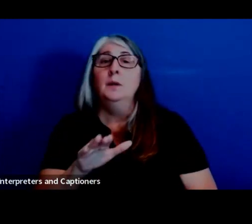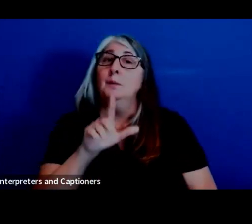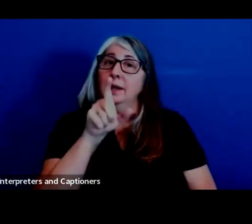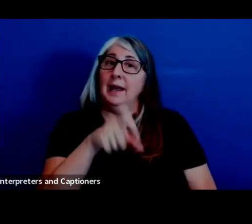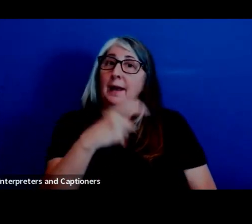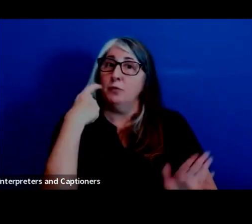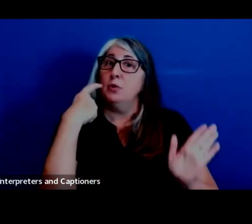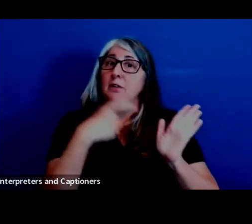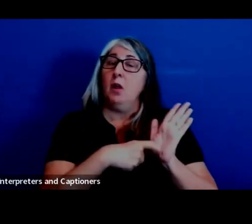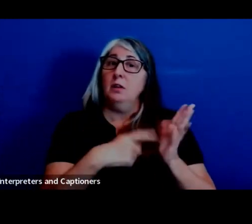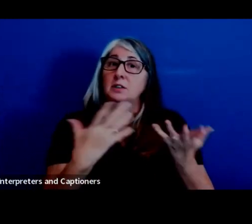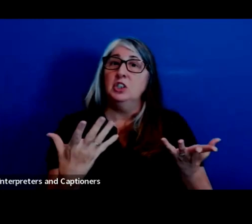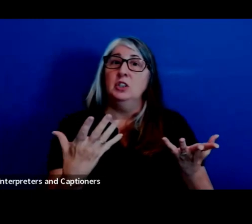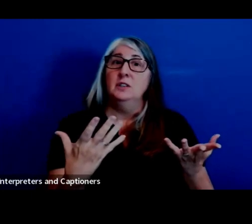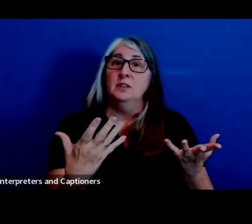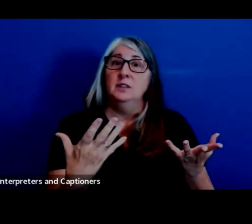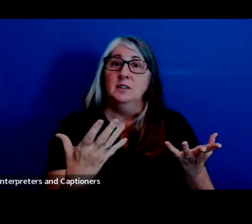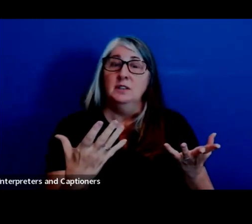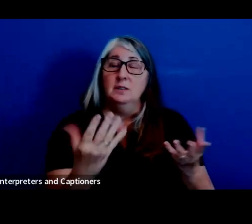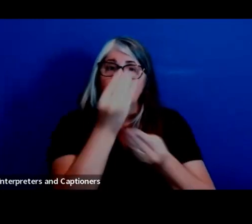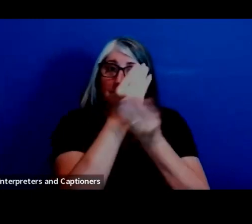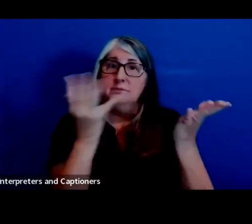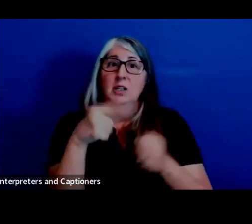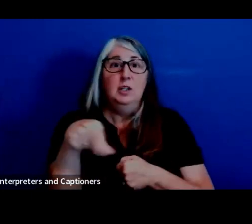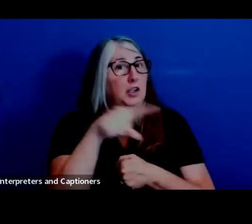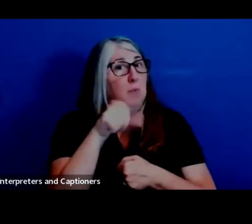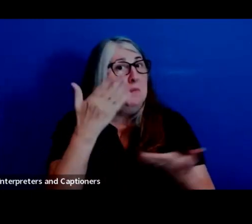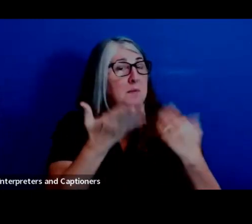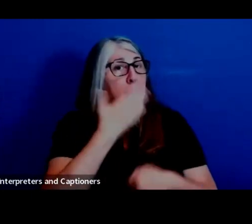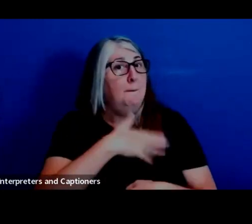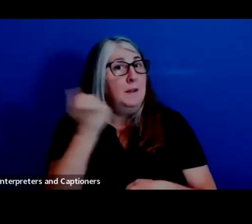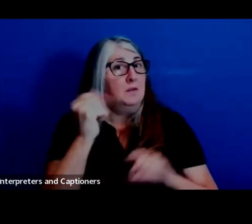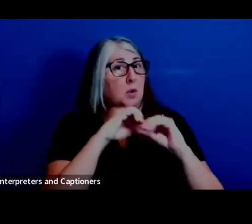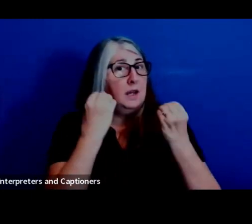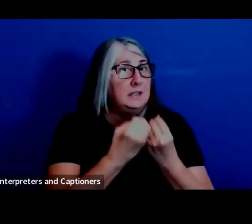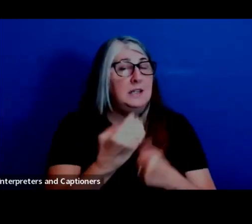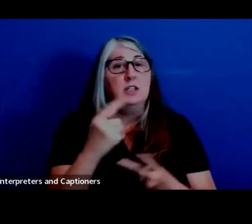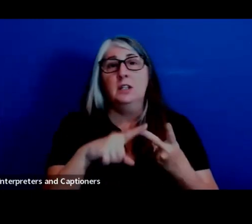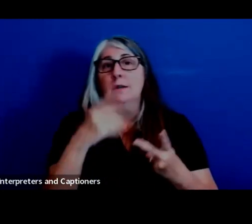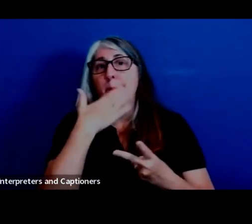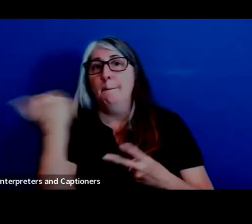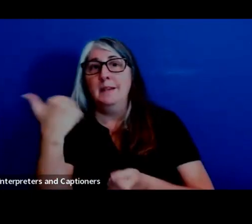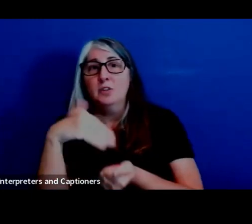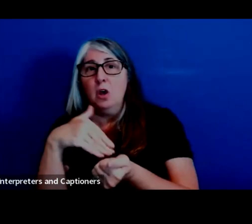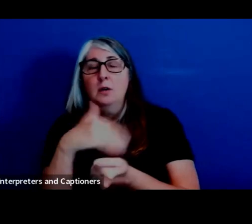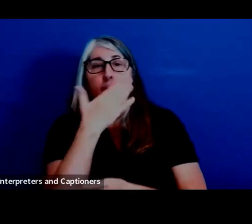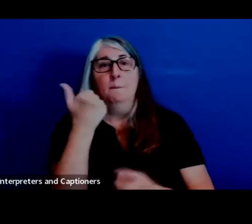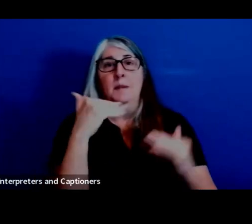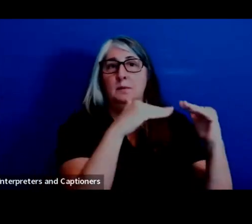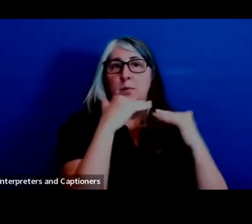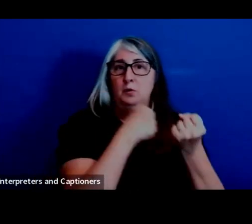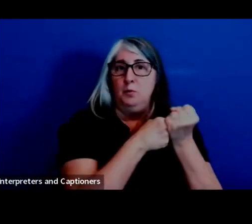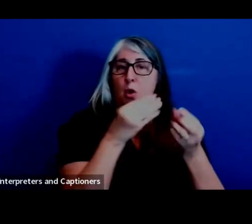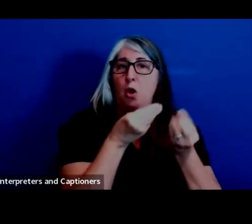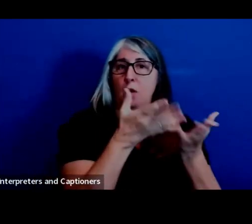that, you know, you can be the best organization in the world, the best clinician, you know, best peer supporter, even offering